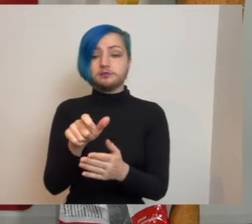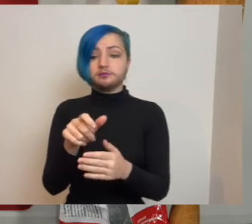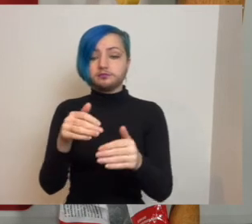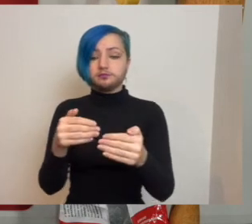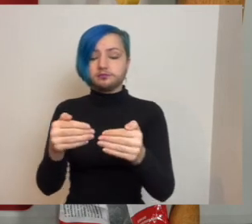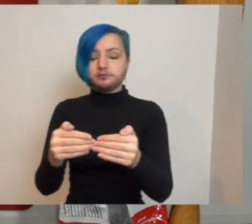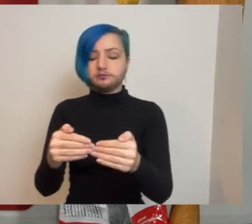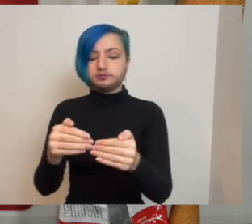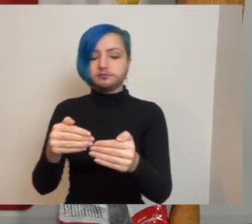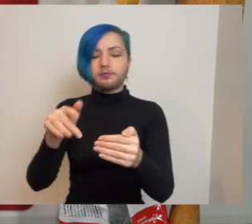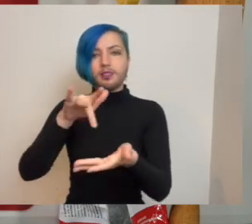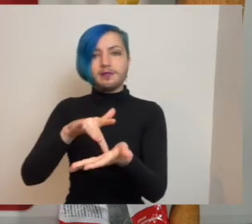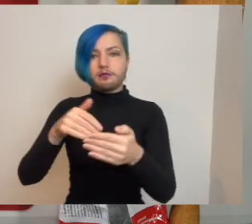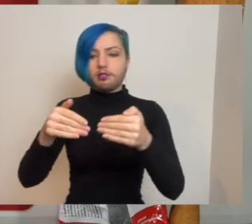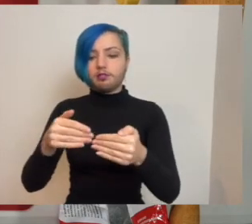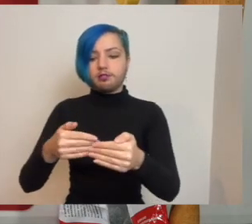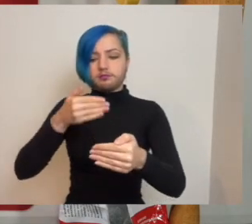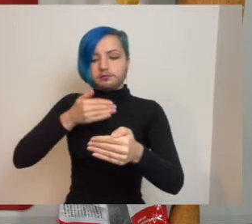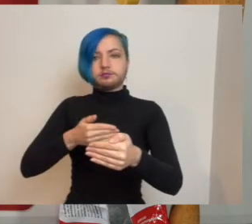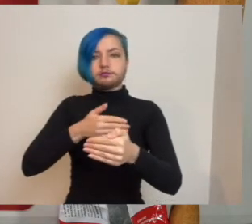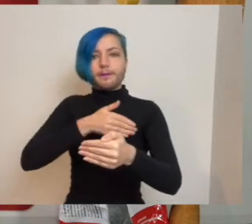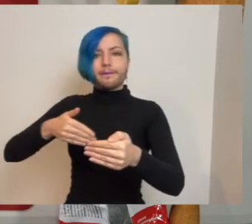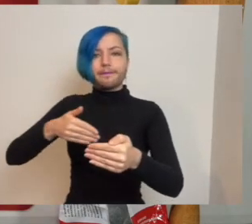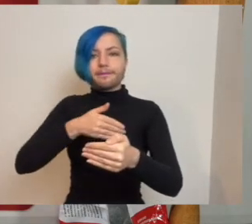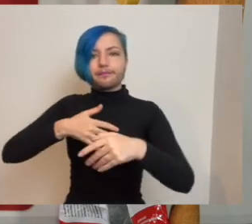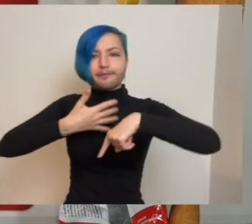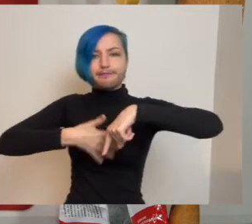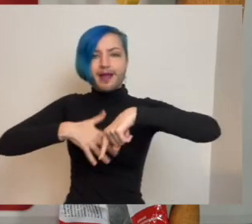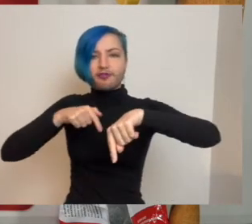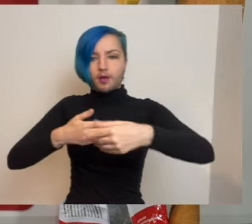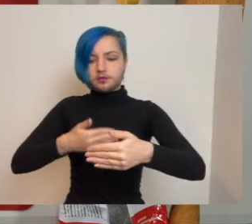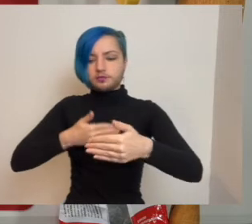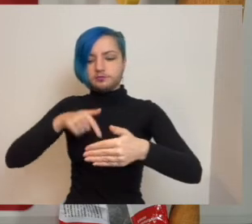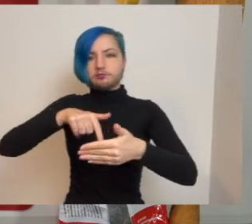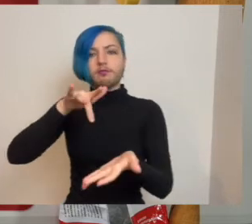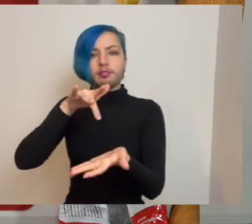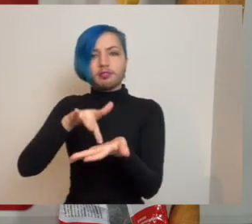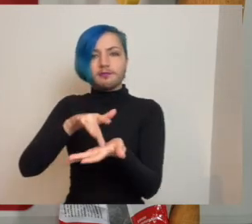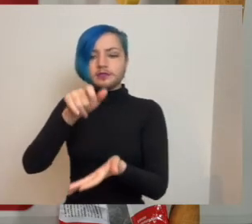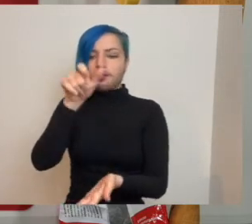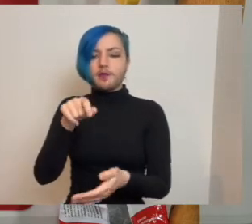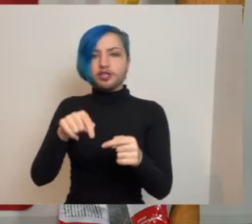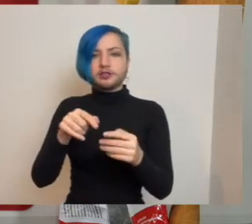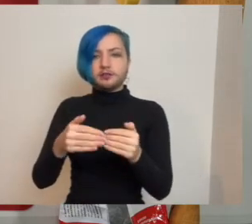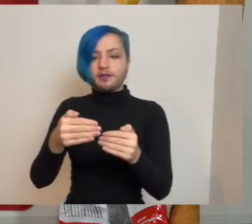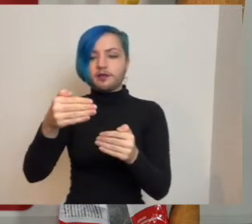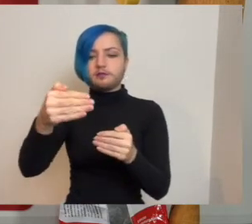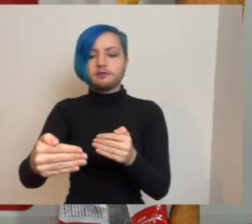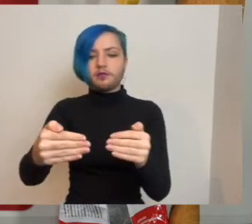furthest away, to be my background. The figure, I think, will be somewhere in the mid-ground, and then I want